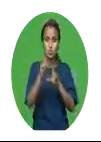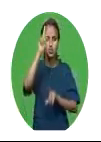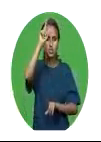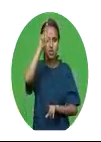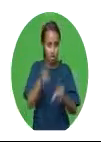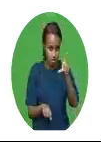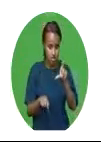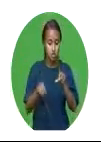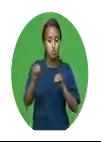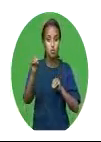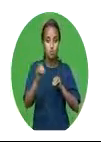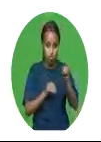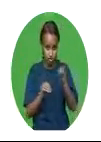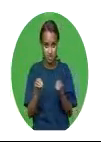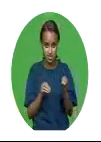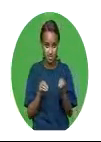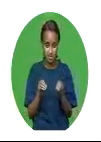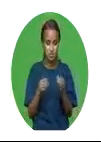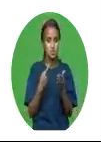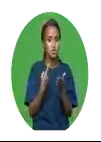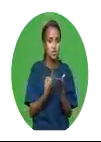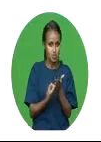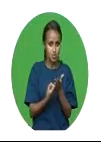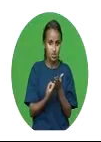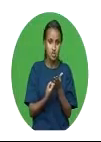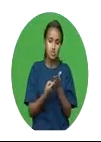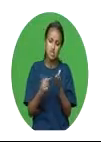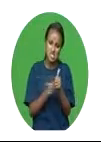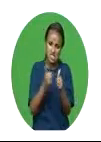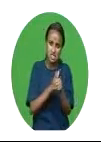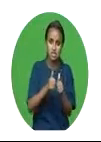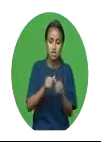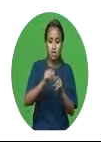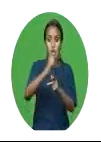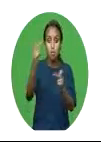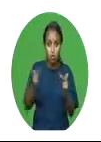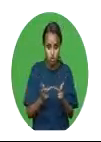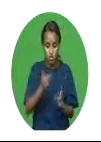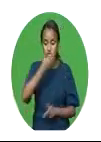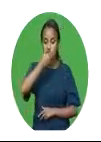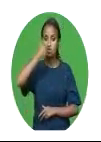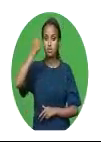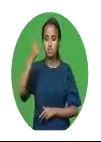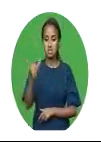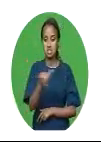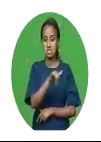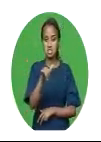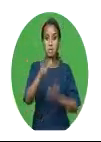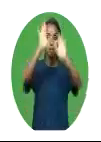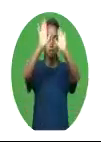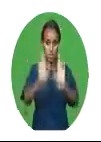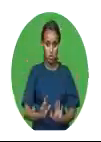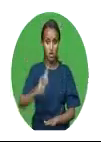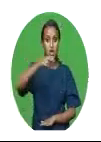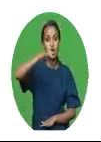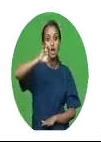line moving so that no two of its consecutive positions shall be in the same plane.